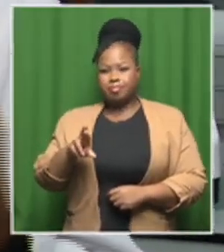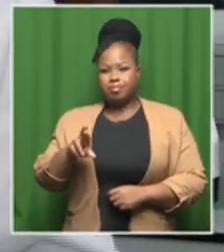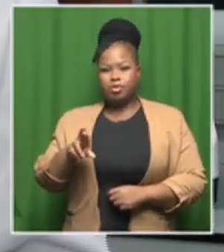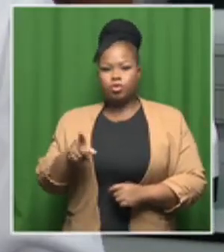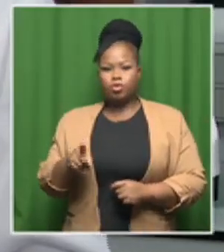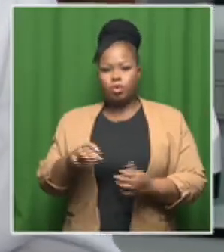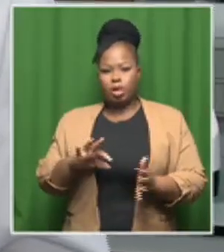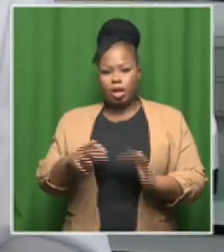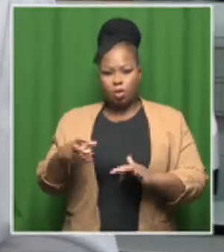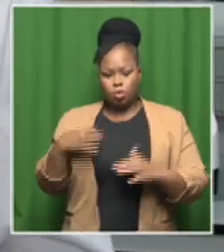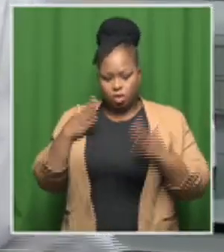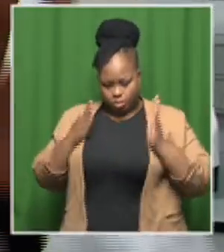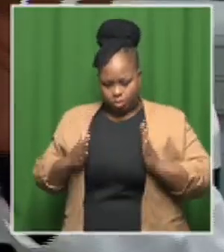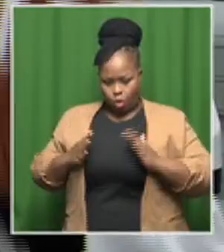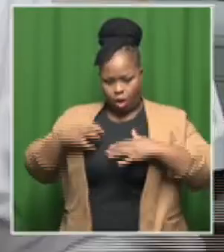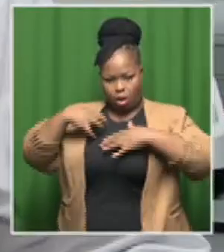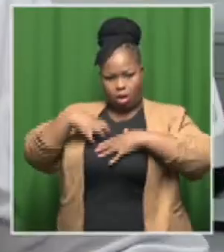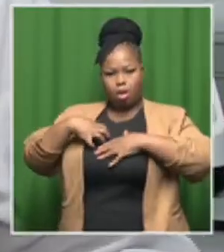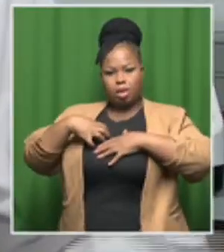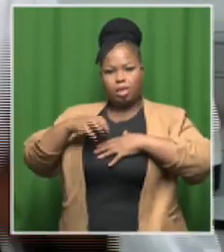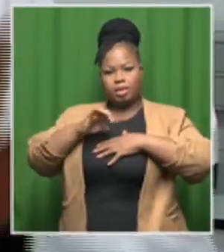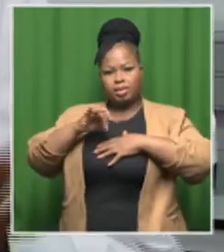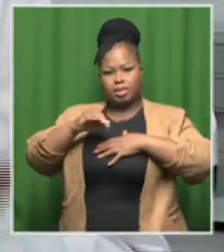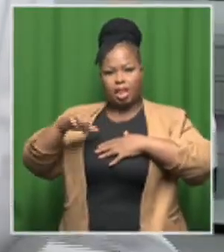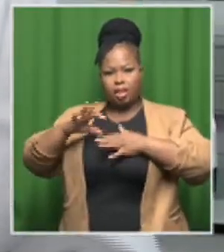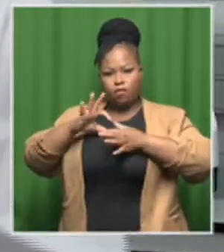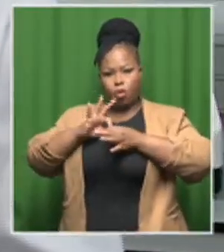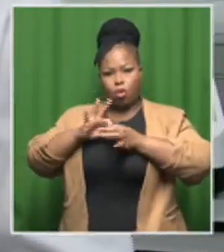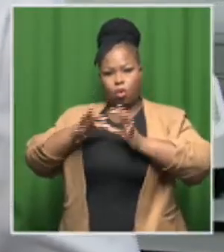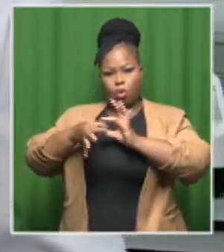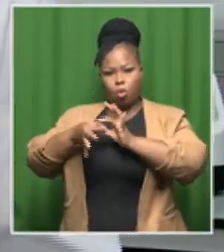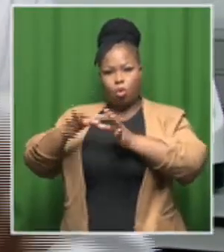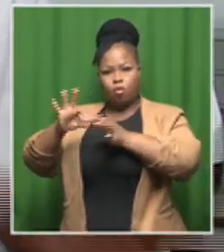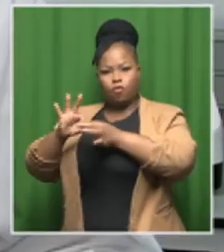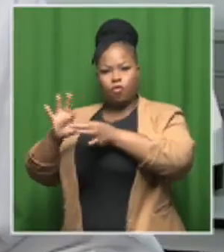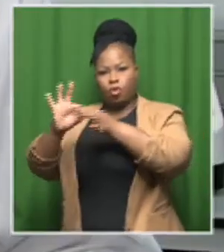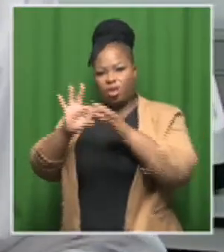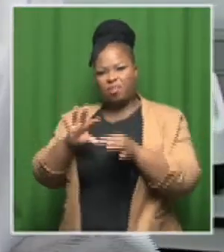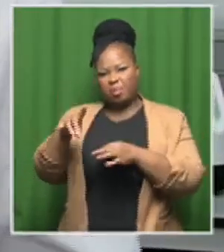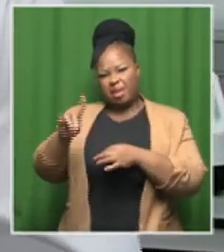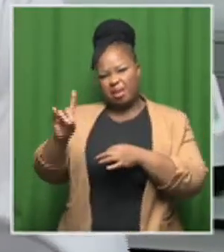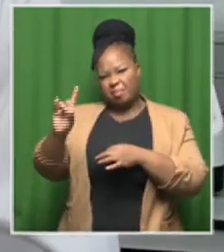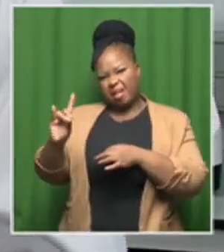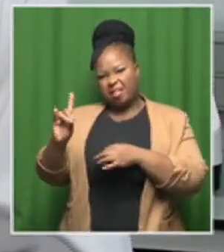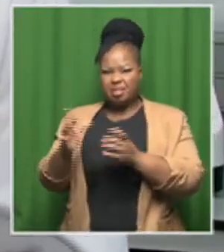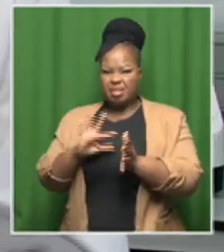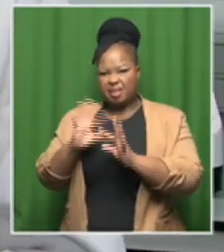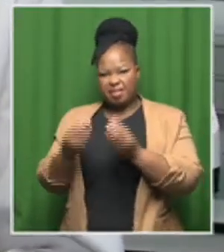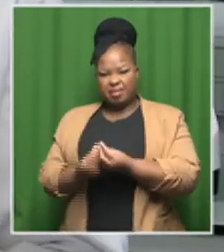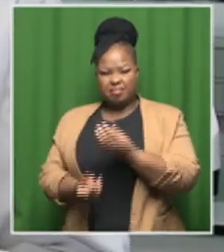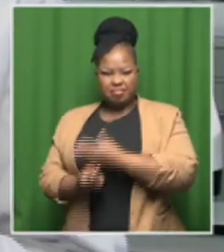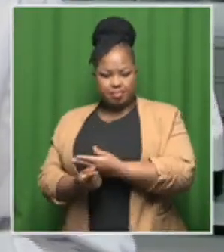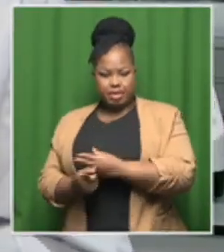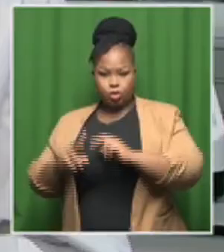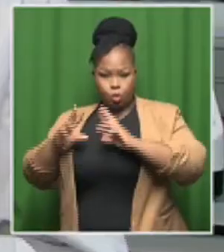reactions that happen inside a cell, doing now outside an animal, but we're doing it in cell. So